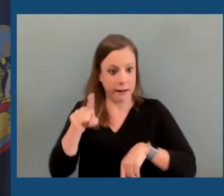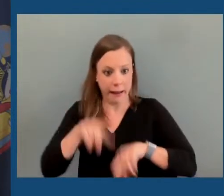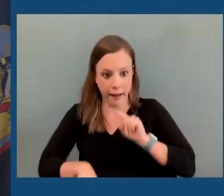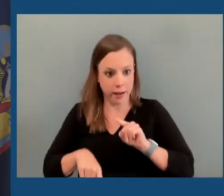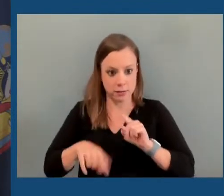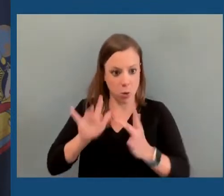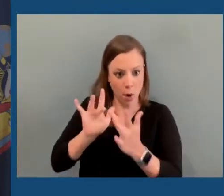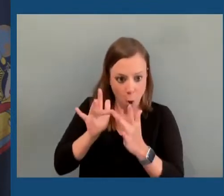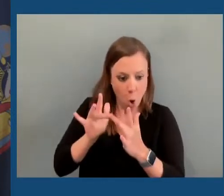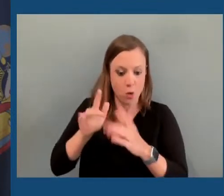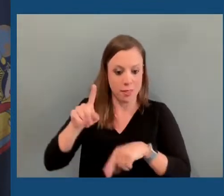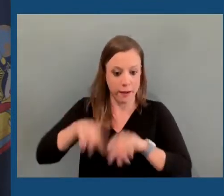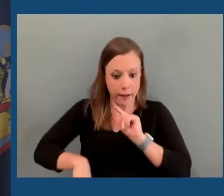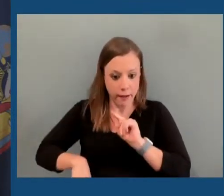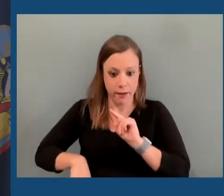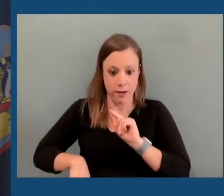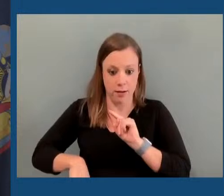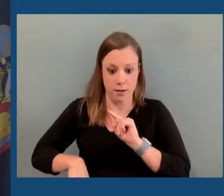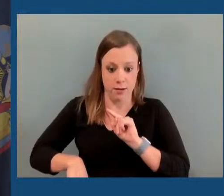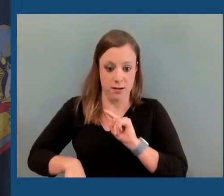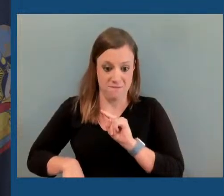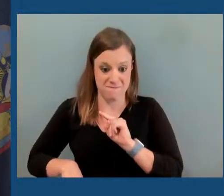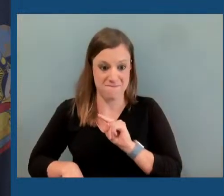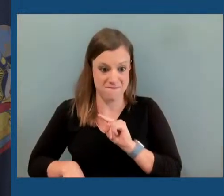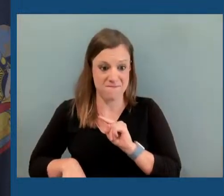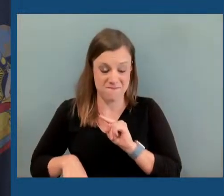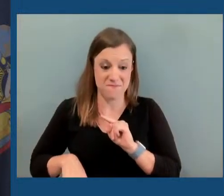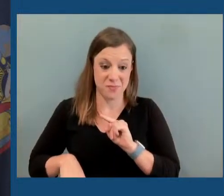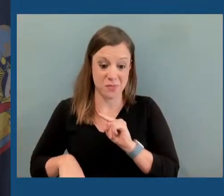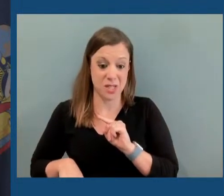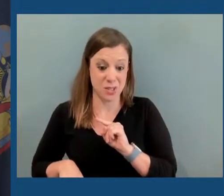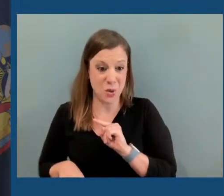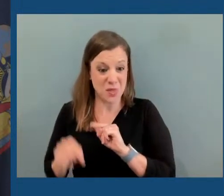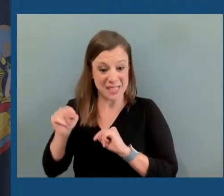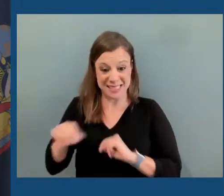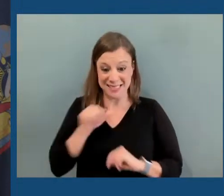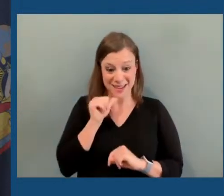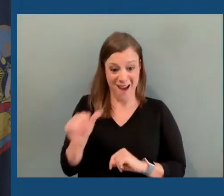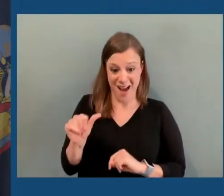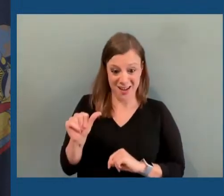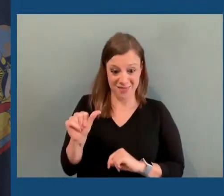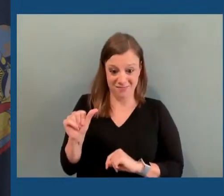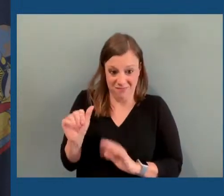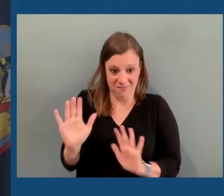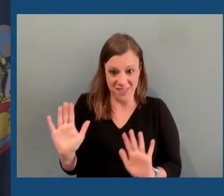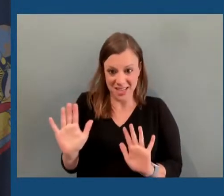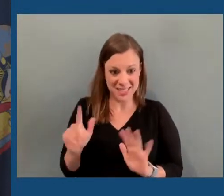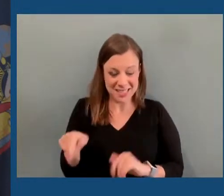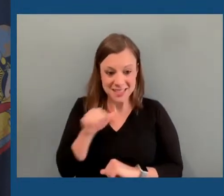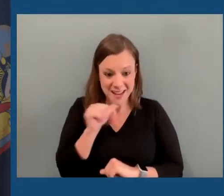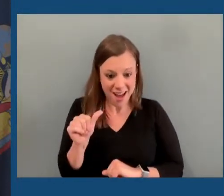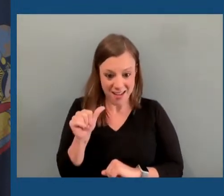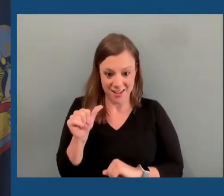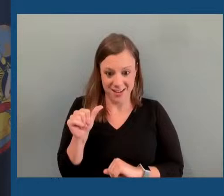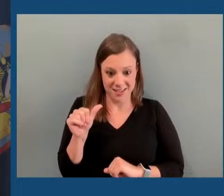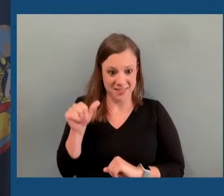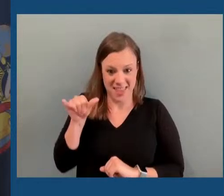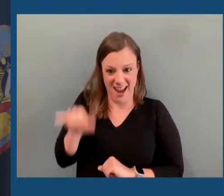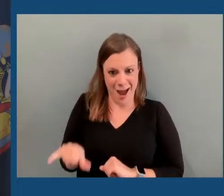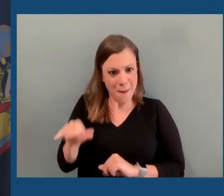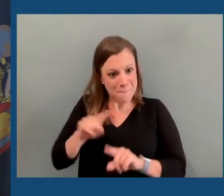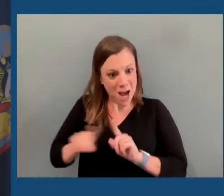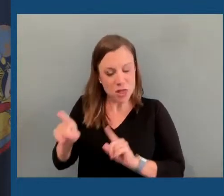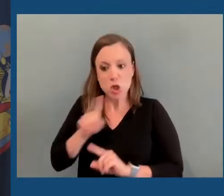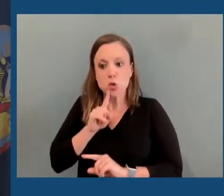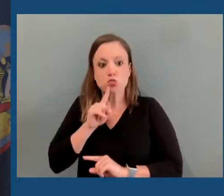vehicle. This is not the majority of people who come into the central business district. I know that. I know all the statistics. But there are real lives that are